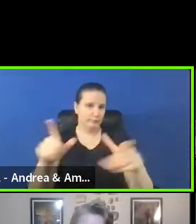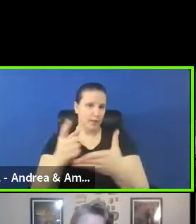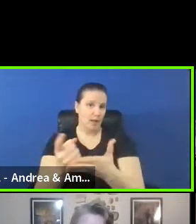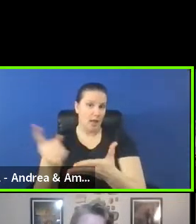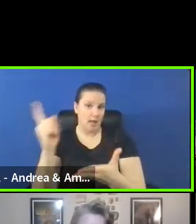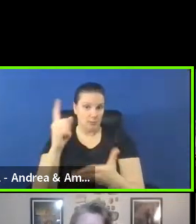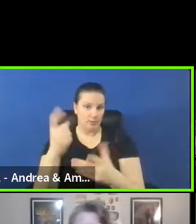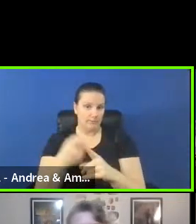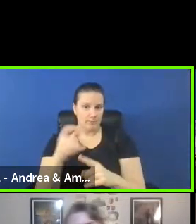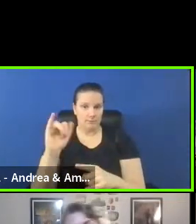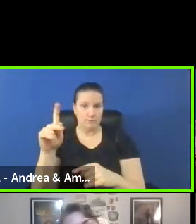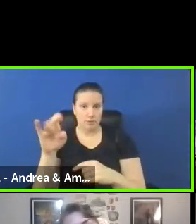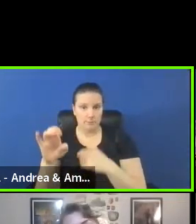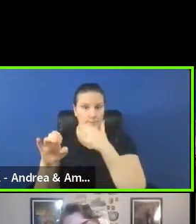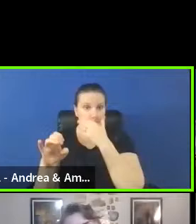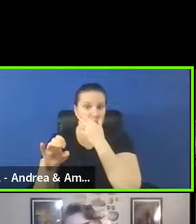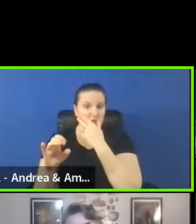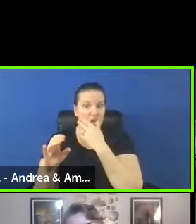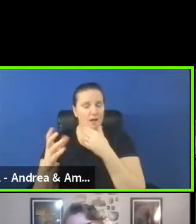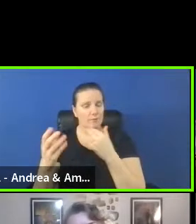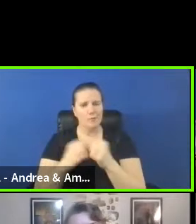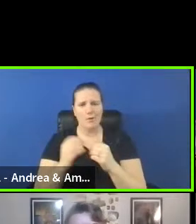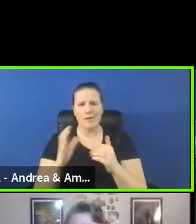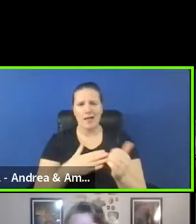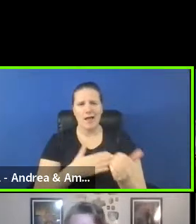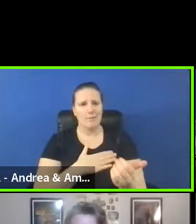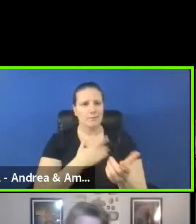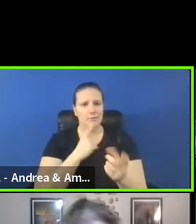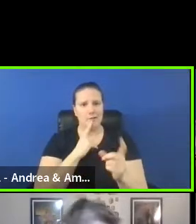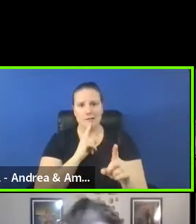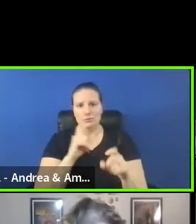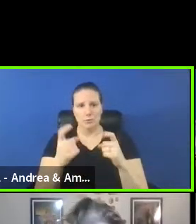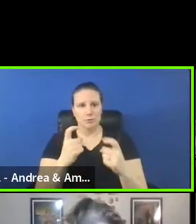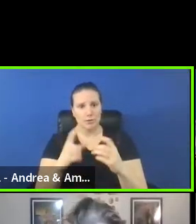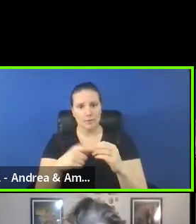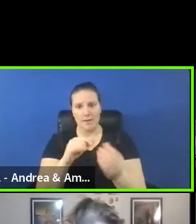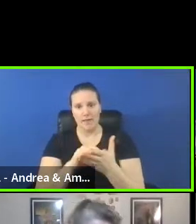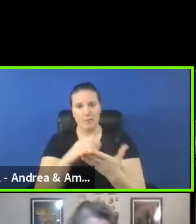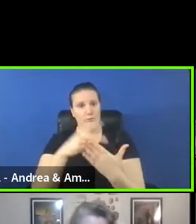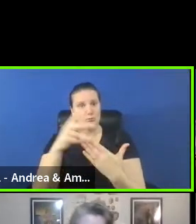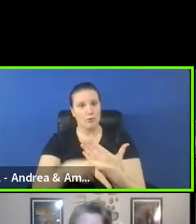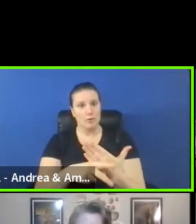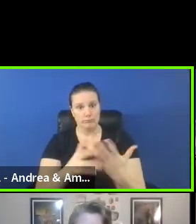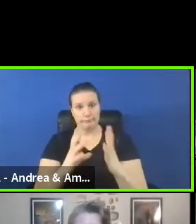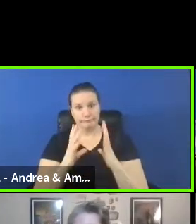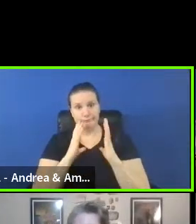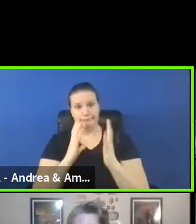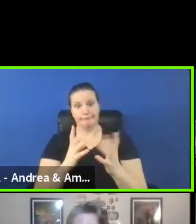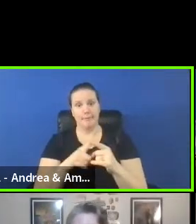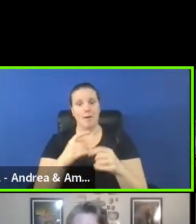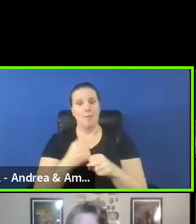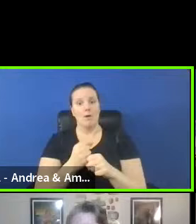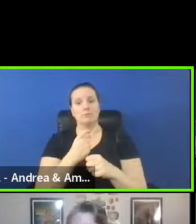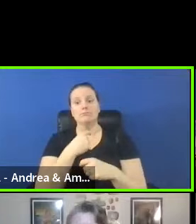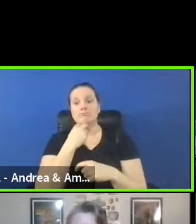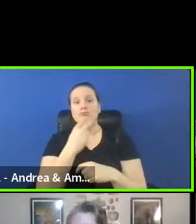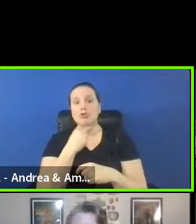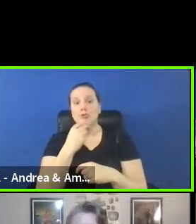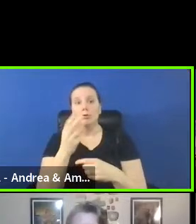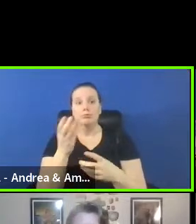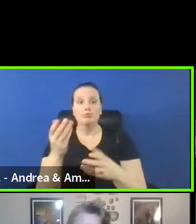week from Jake. And I'm more than happy to answer any questions about that program, but just wanted to give you that verbal